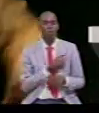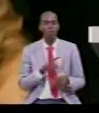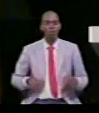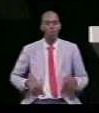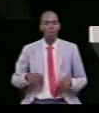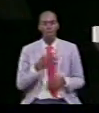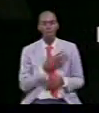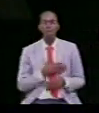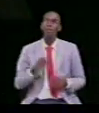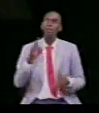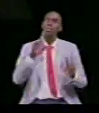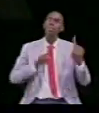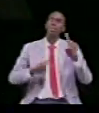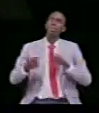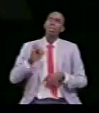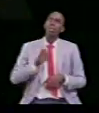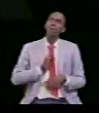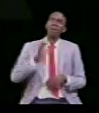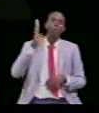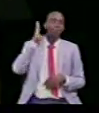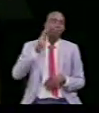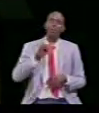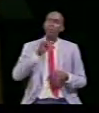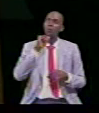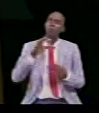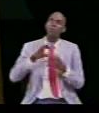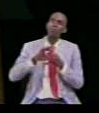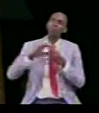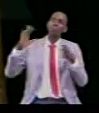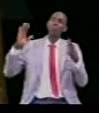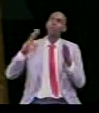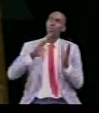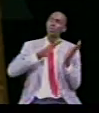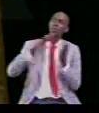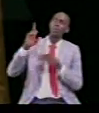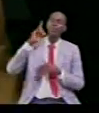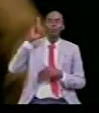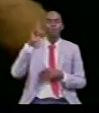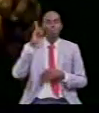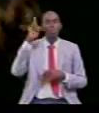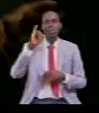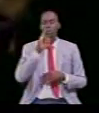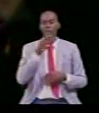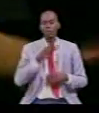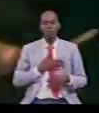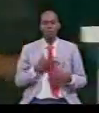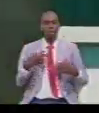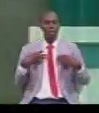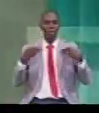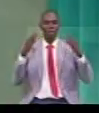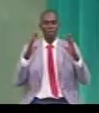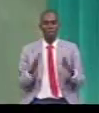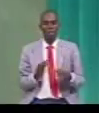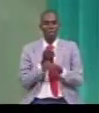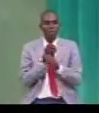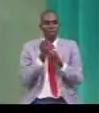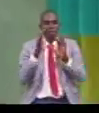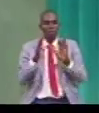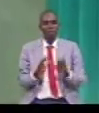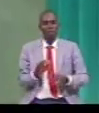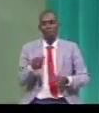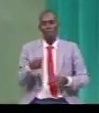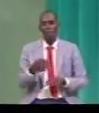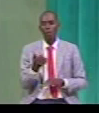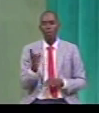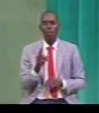says, I will not leave him. He is my Savior. He is my Healer. Anywhere there is